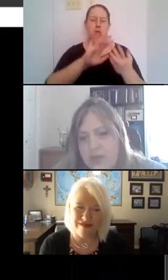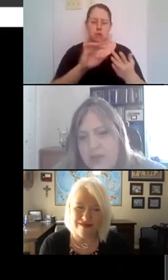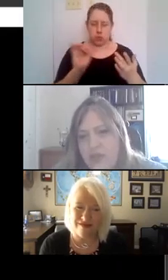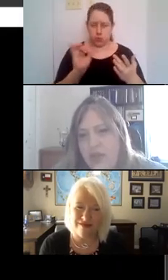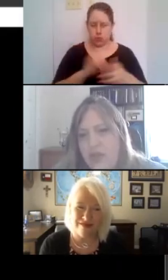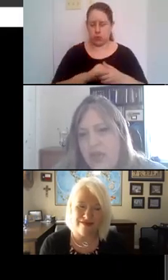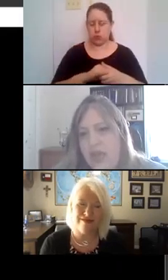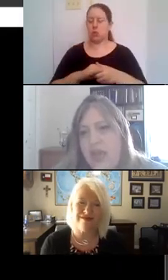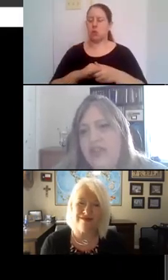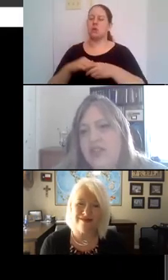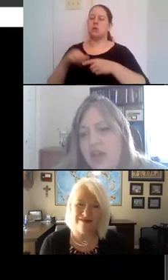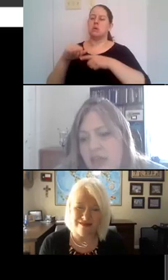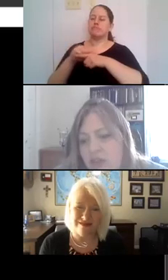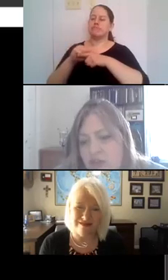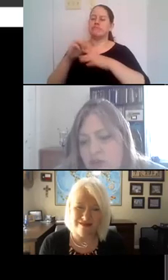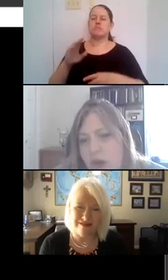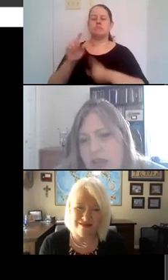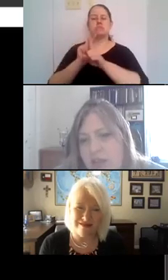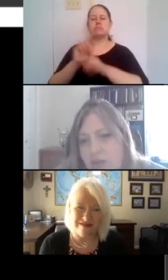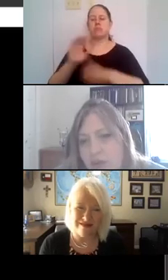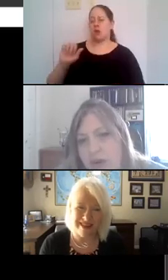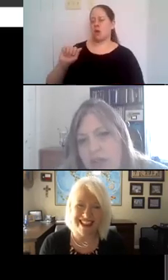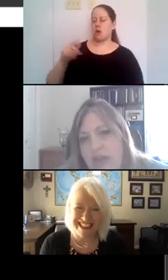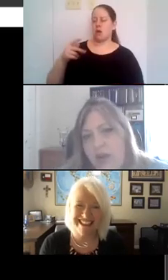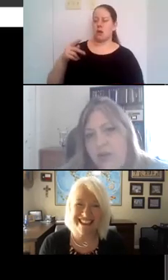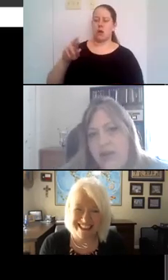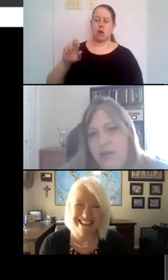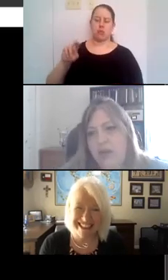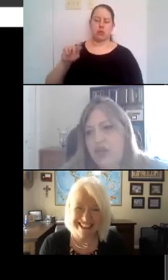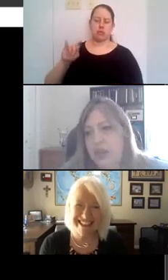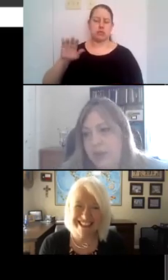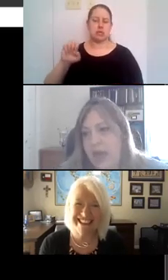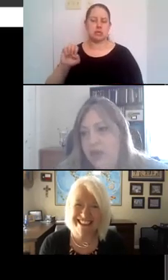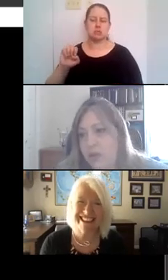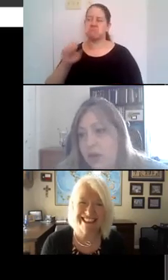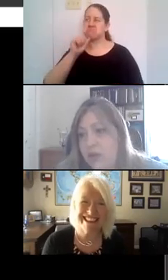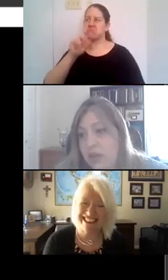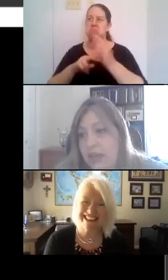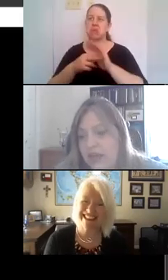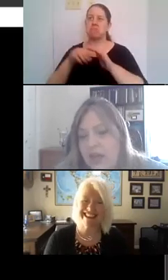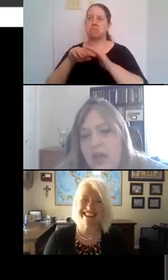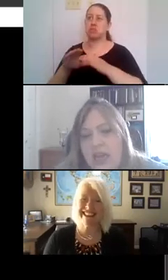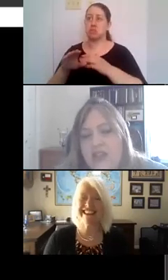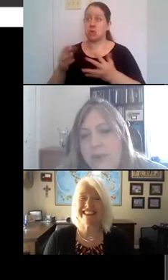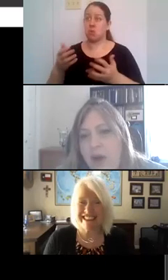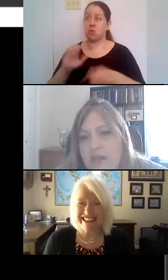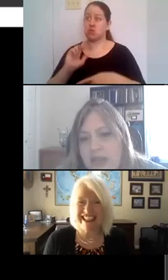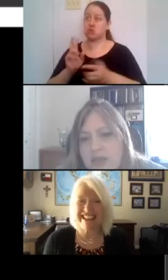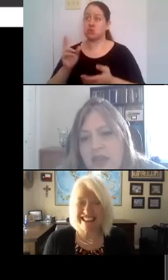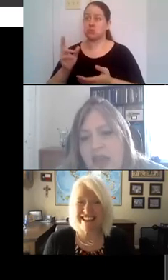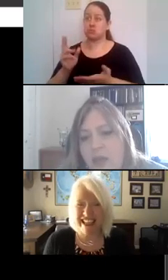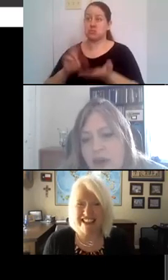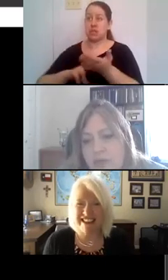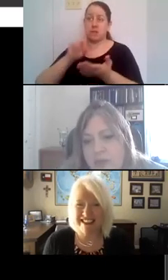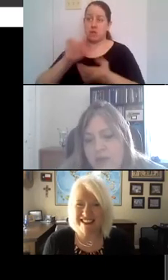apprenticeship is a strange thing. It's not like you just walk in the door and say, I want to be in the apprenticeship and you get in. It's a